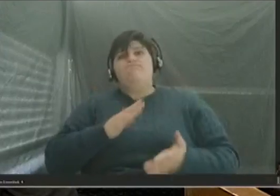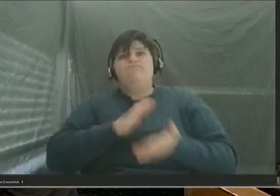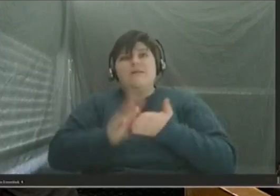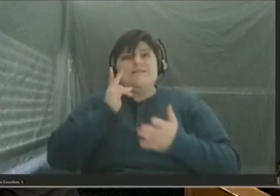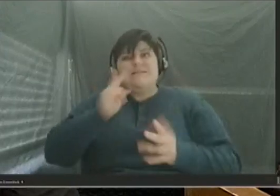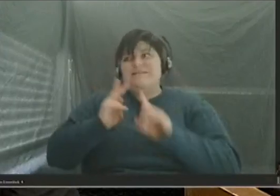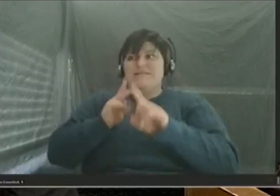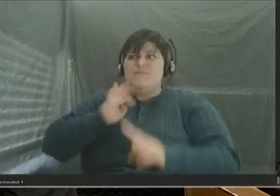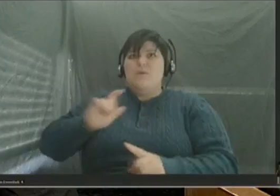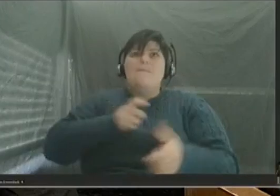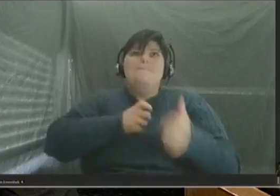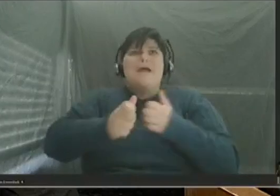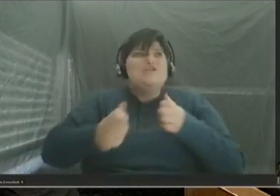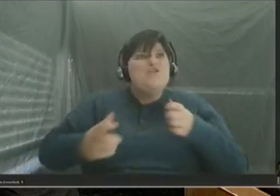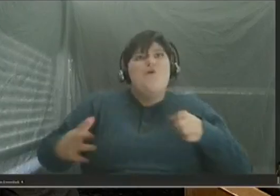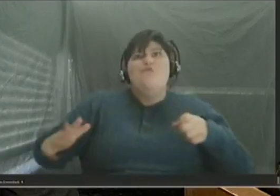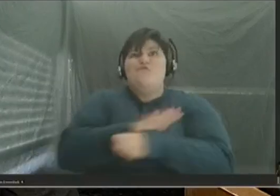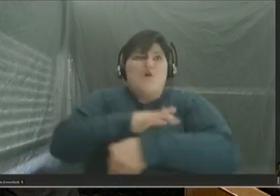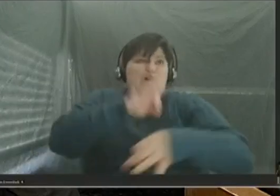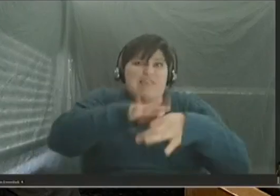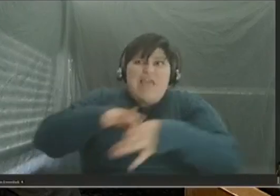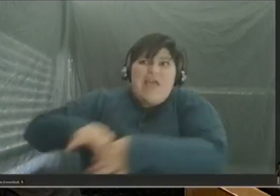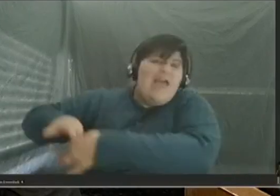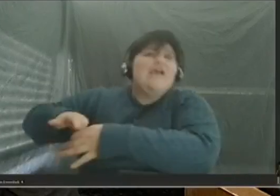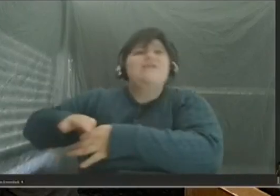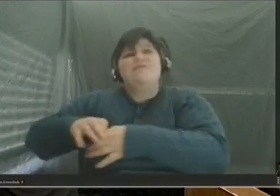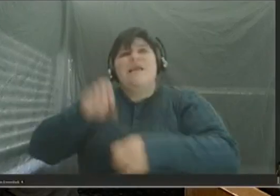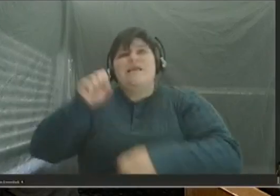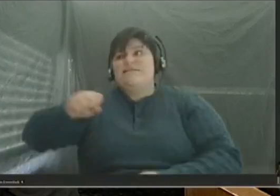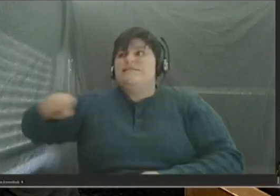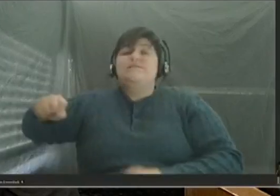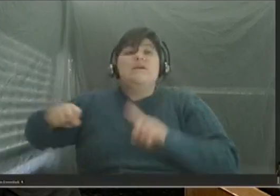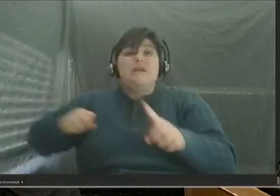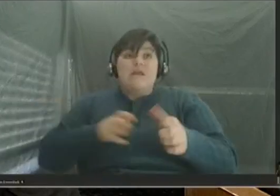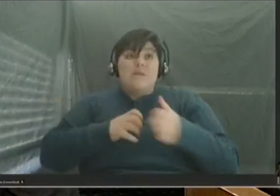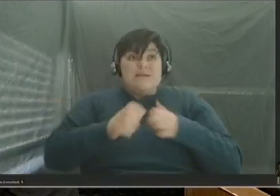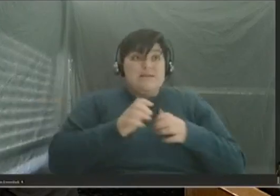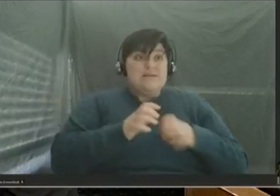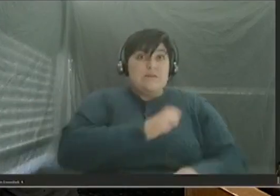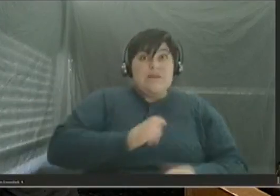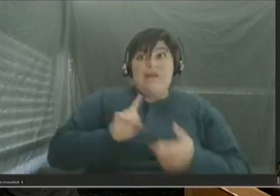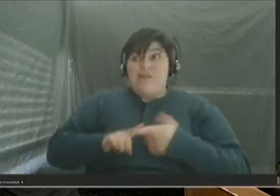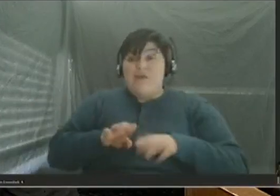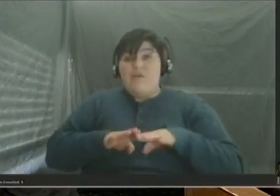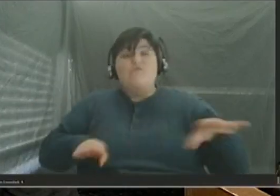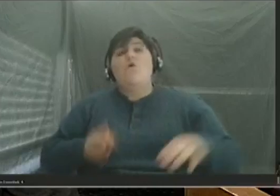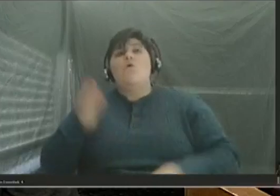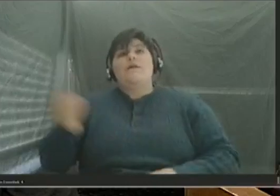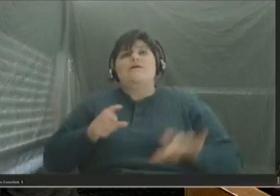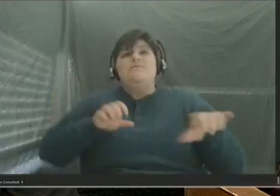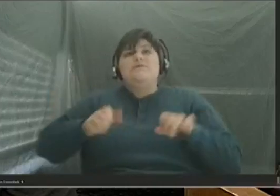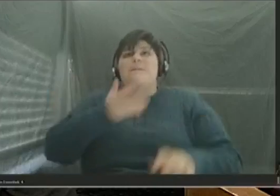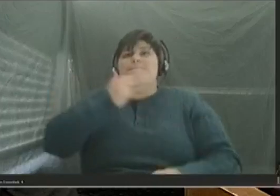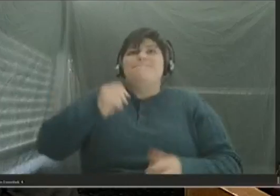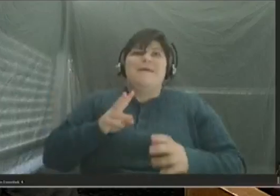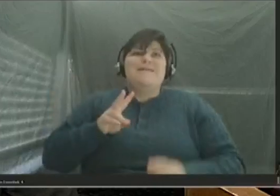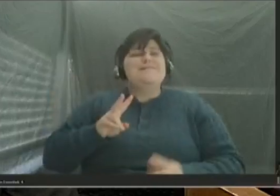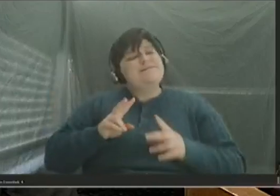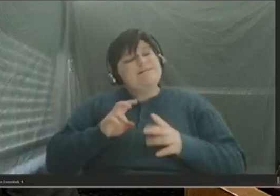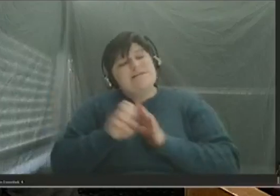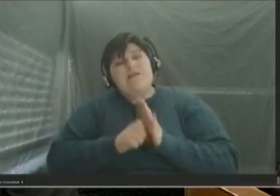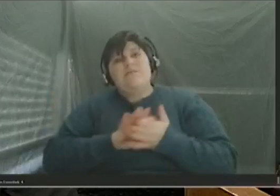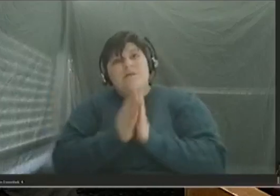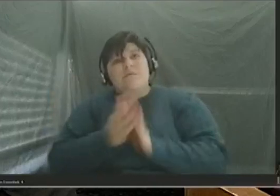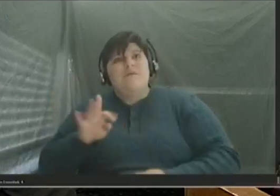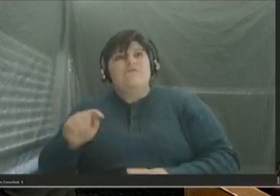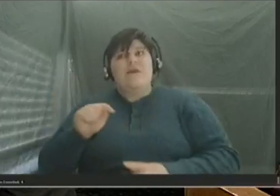unanimous basis, both out of the committee and then passing the floor. Oregon has the potential to be the best state to be a veteran and to be a veteran